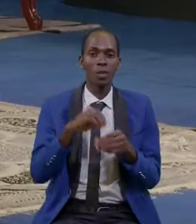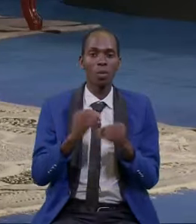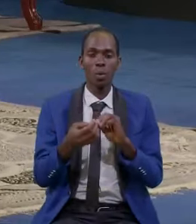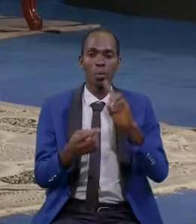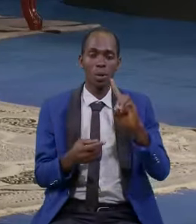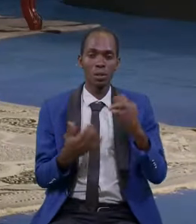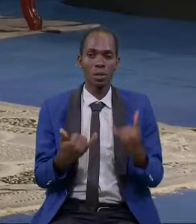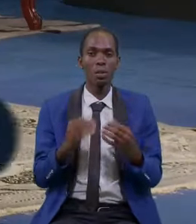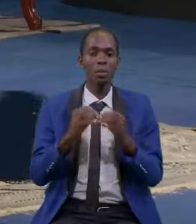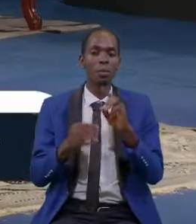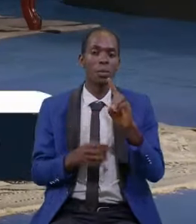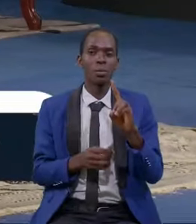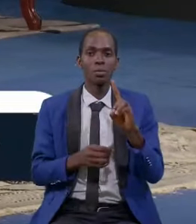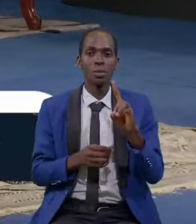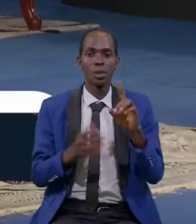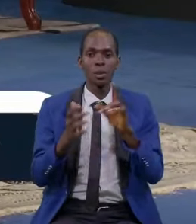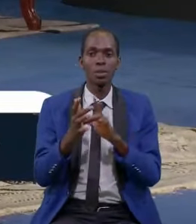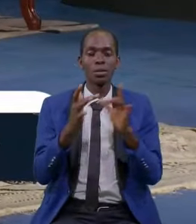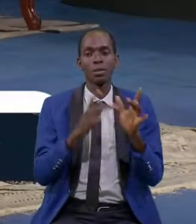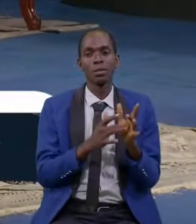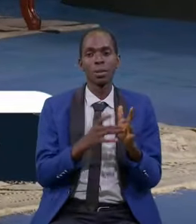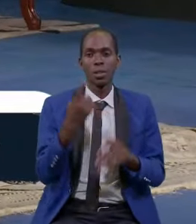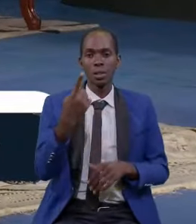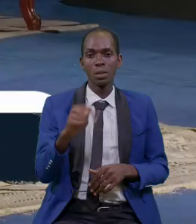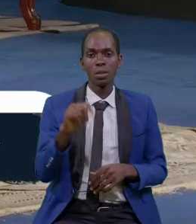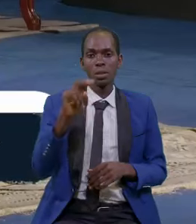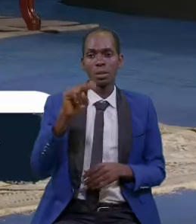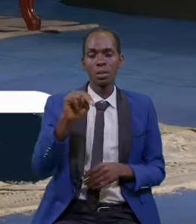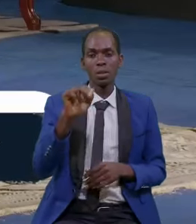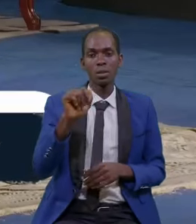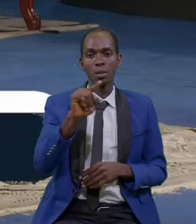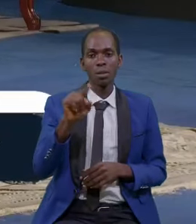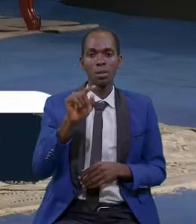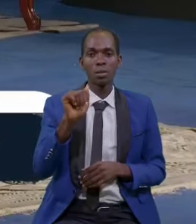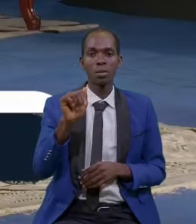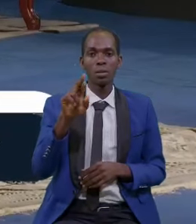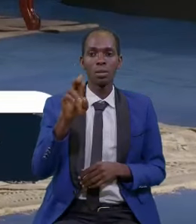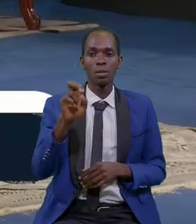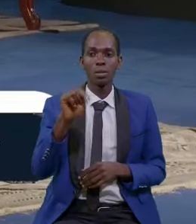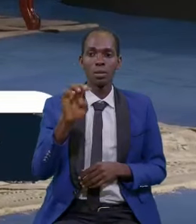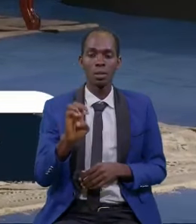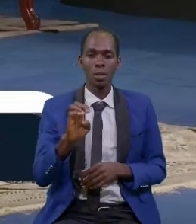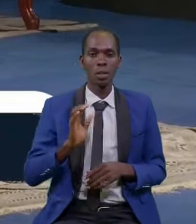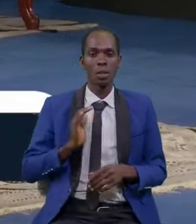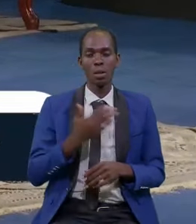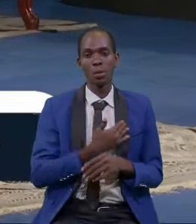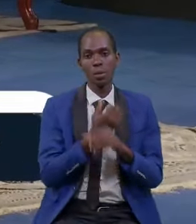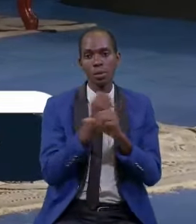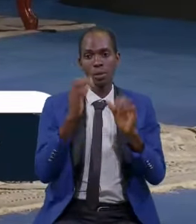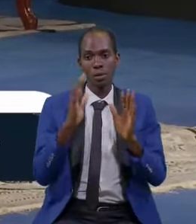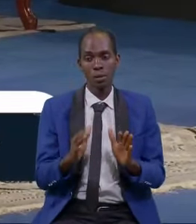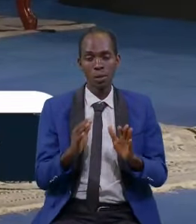one, Jesus, the Nazarene, our Savior, our